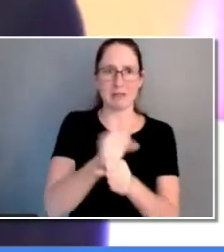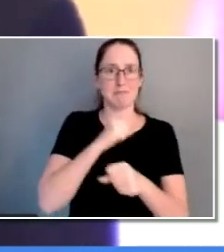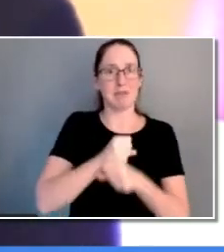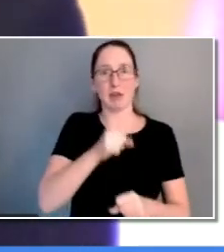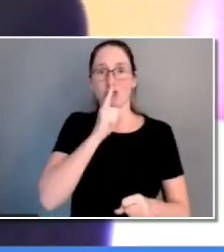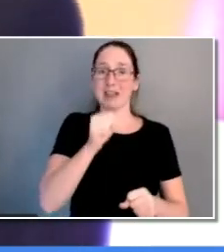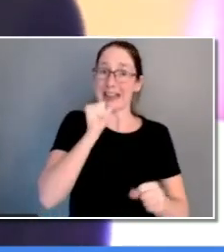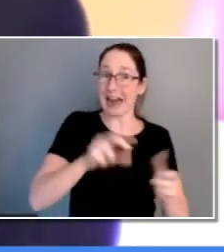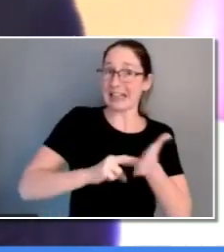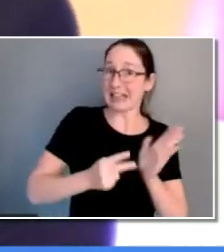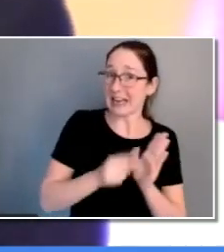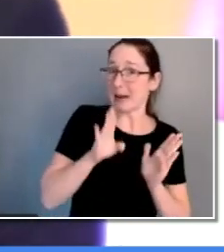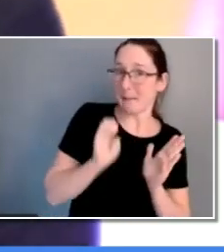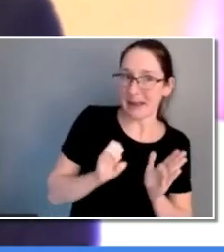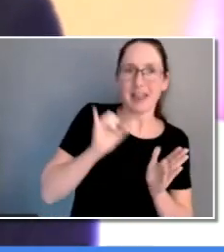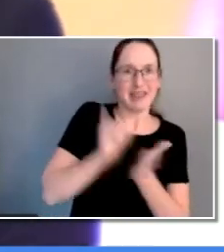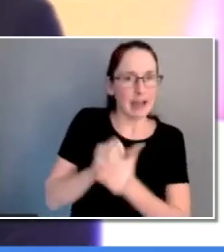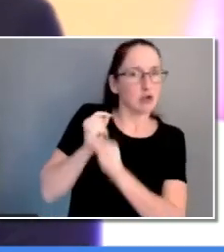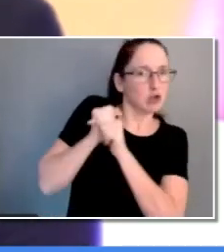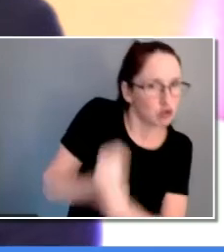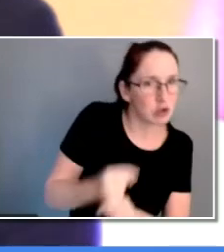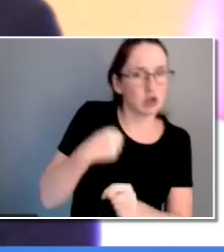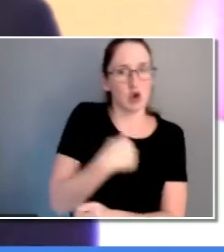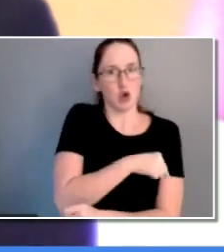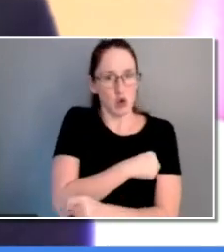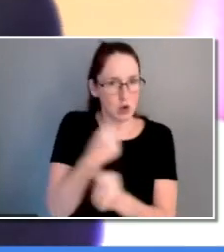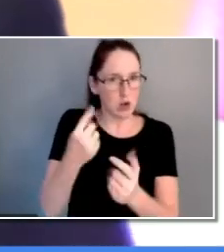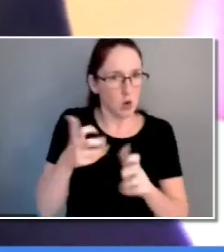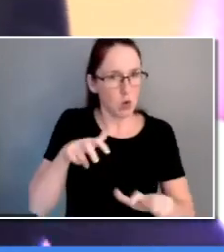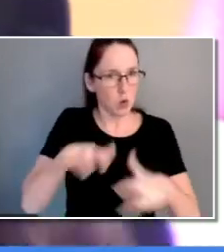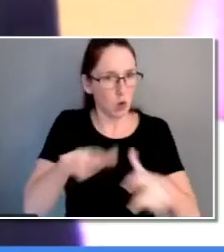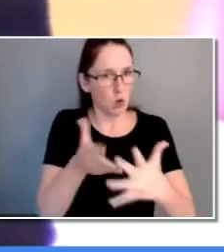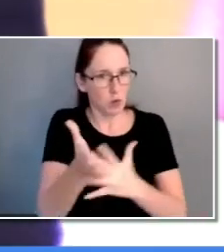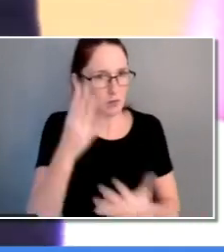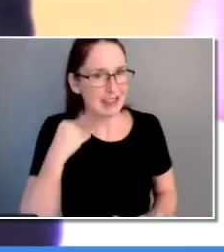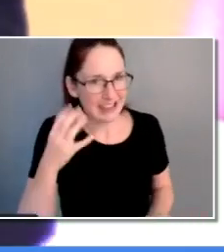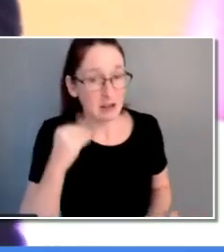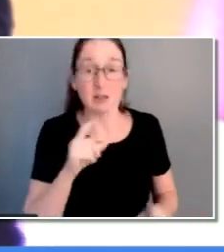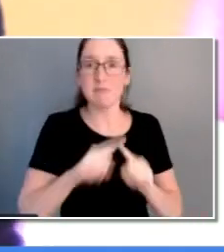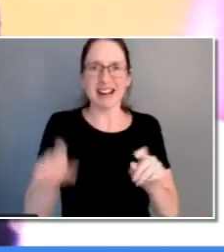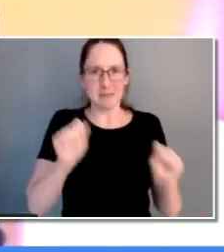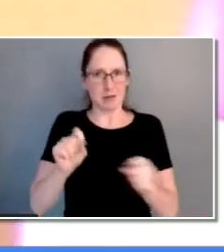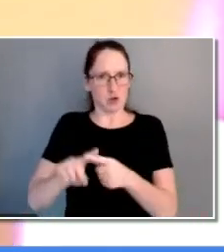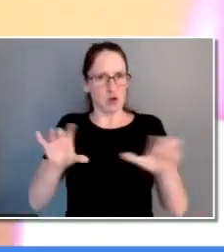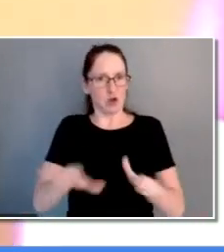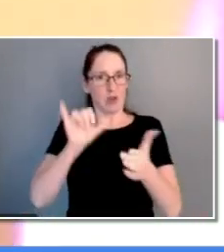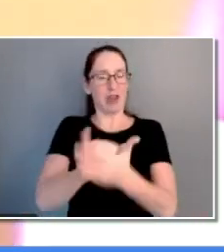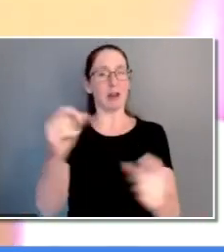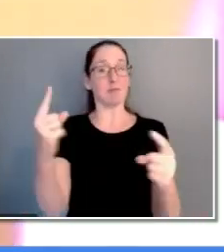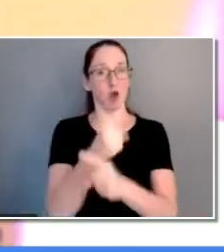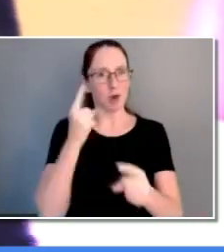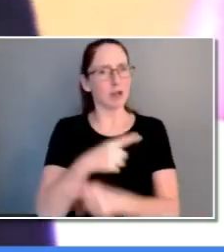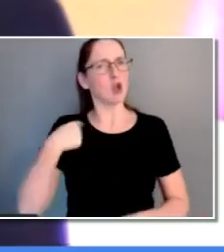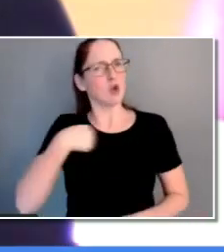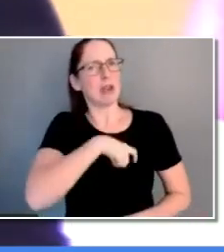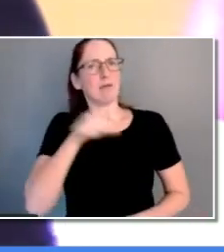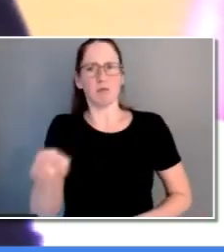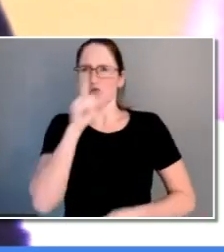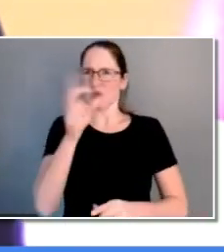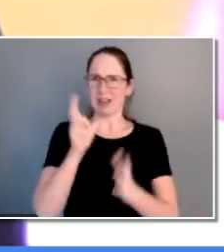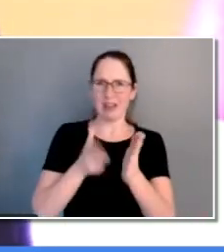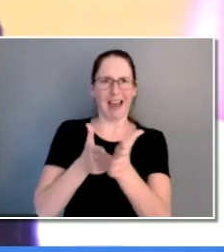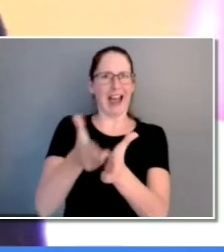be, that is the tradition in which we walk. But in order to do that appropriately, we have to be honest